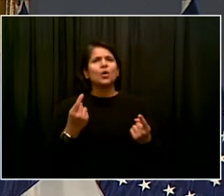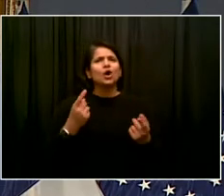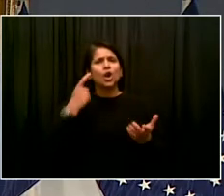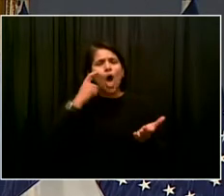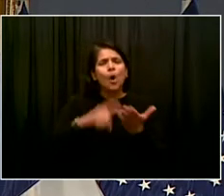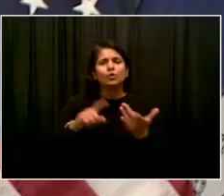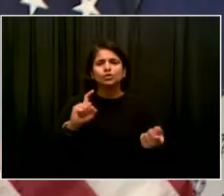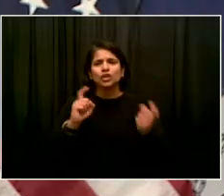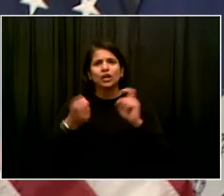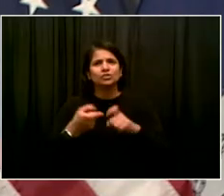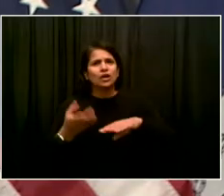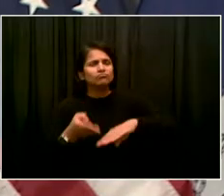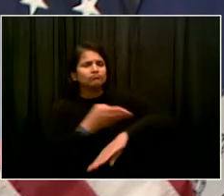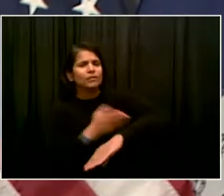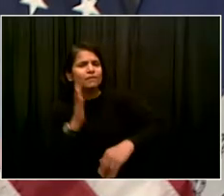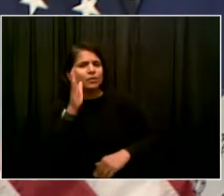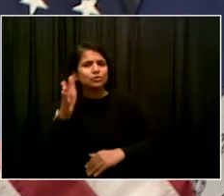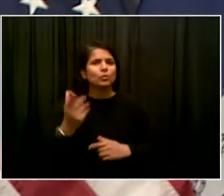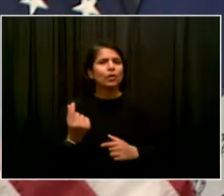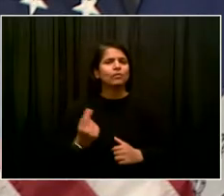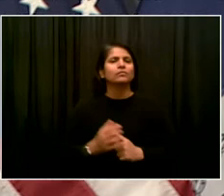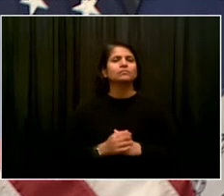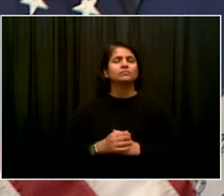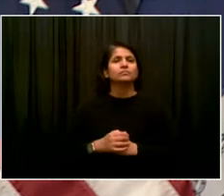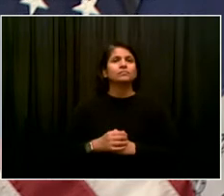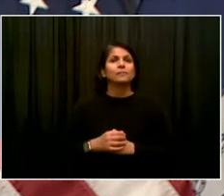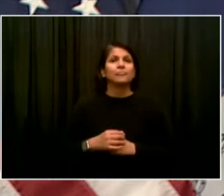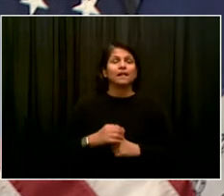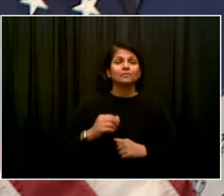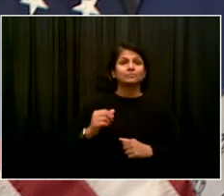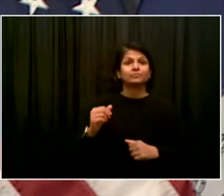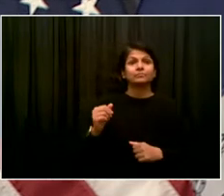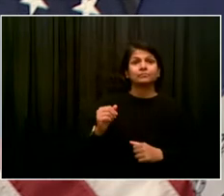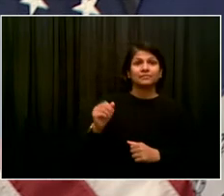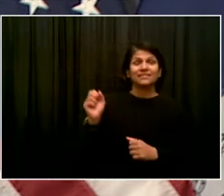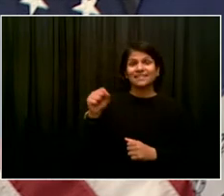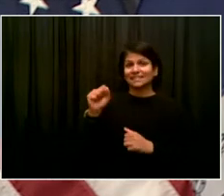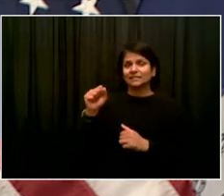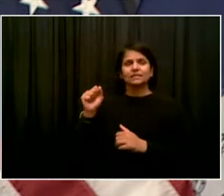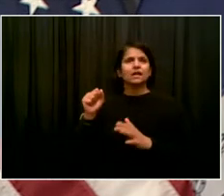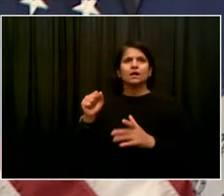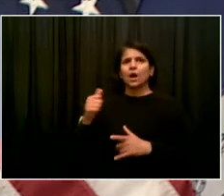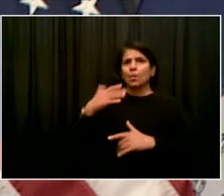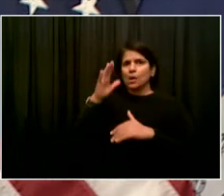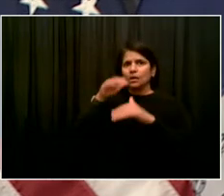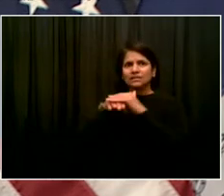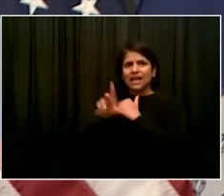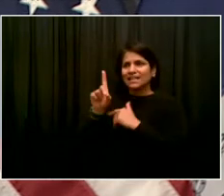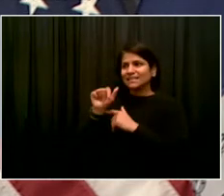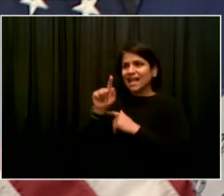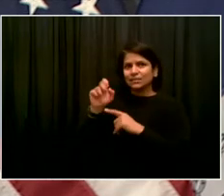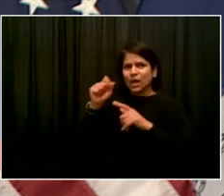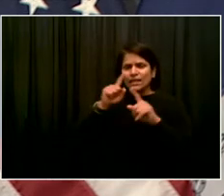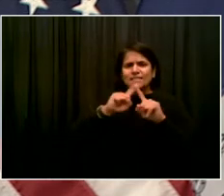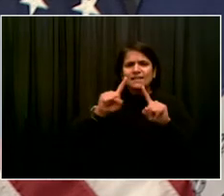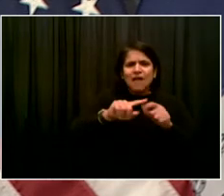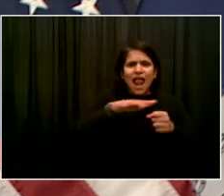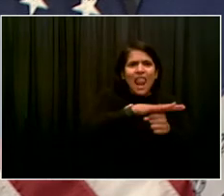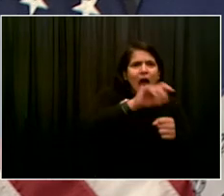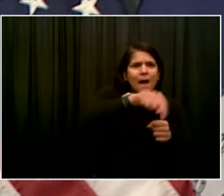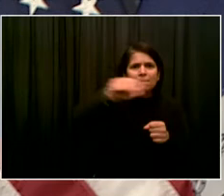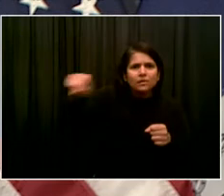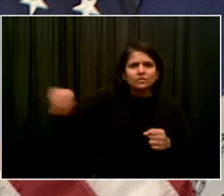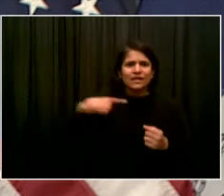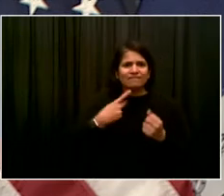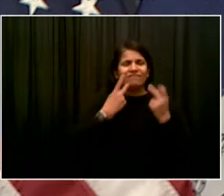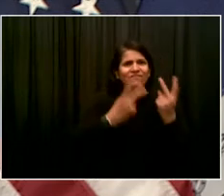people safe? Definitely. I mean, going to these people's neighborhoods, going around, you know, all sorts of places in New York City, and